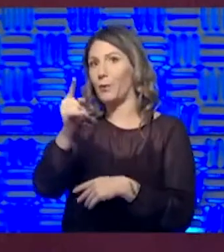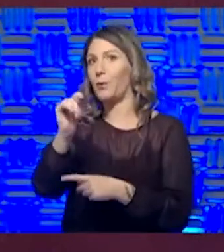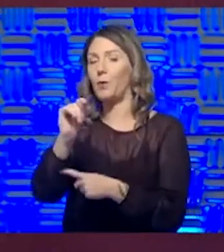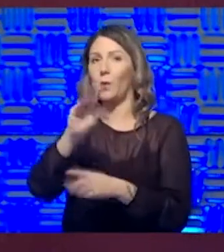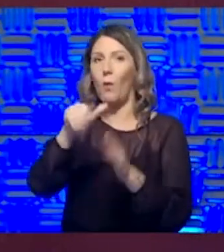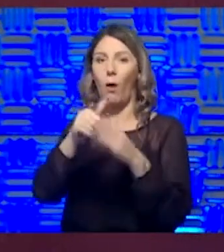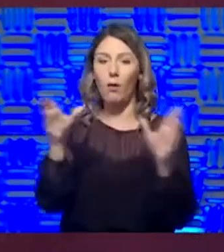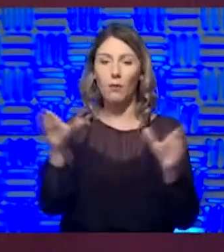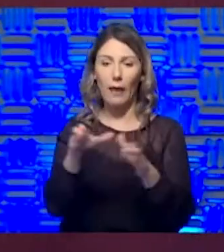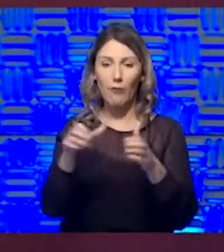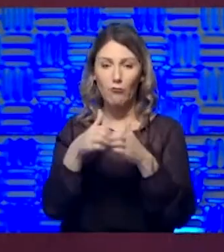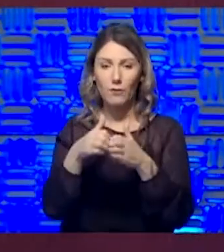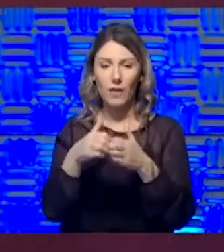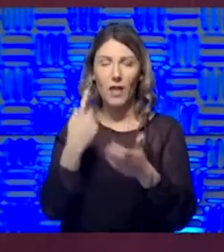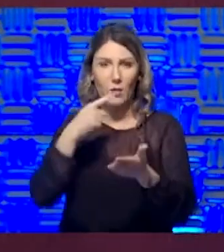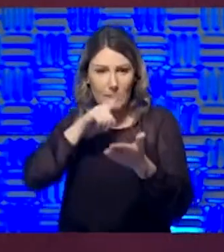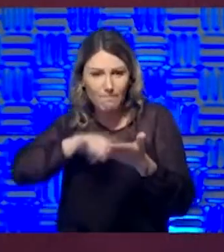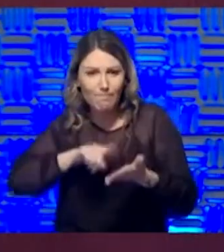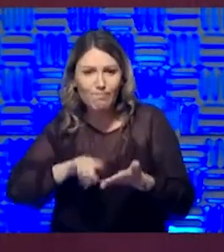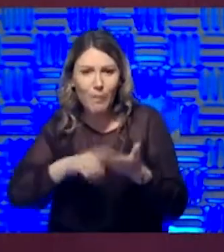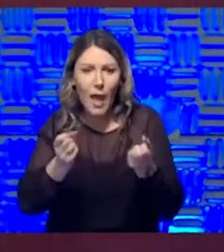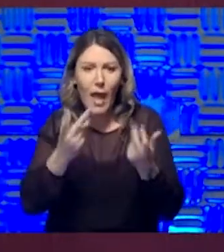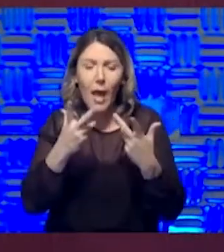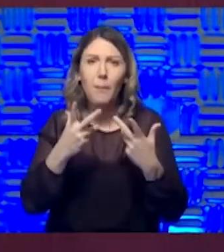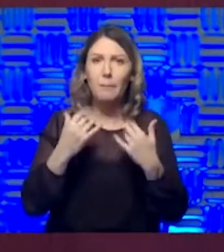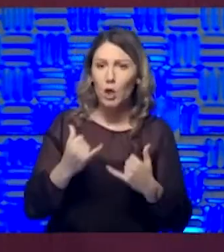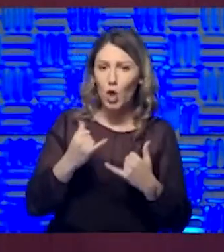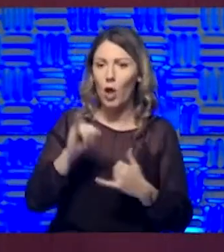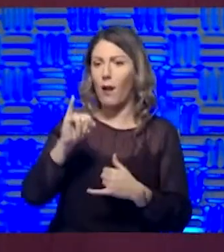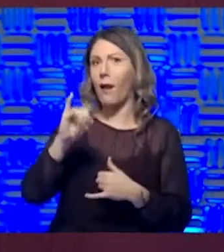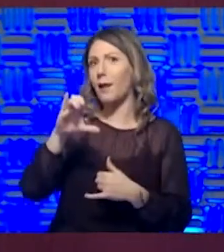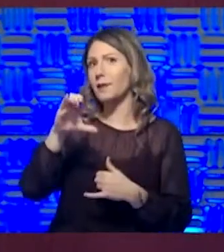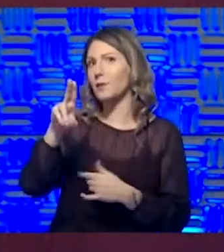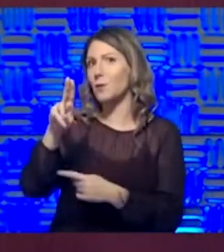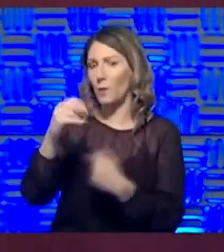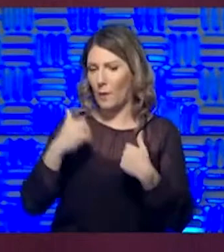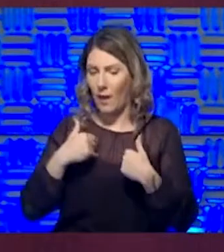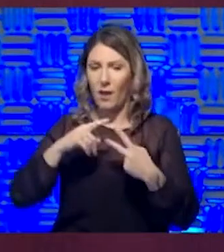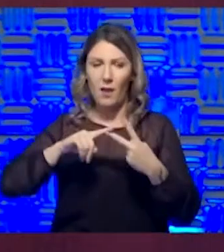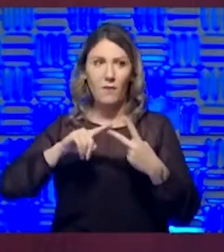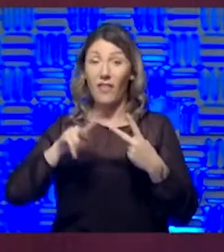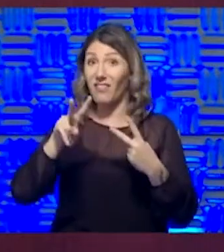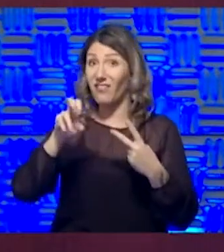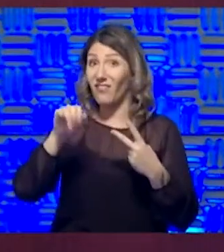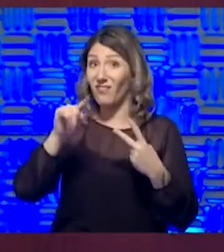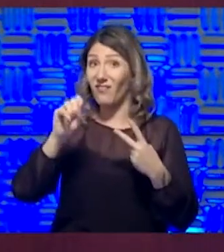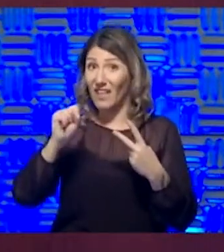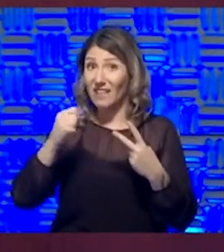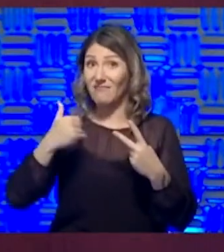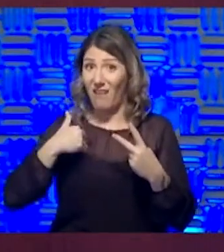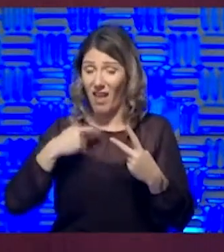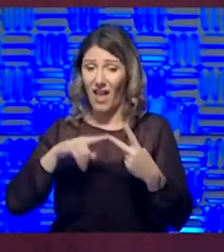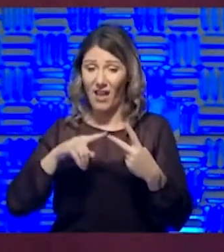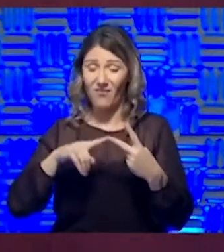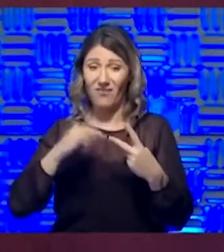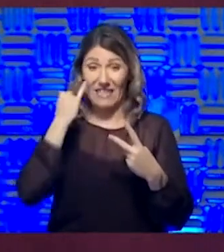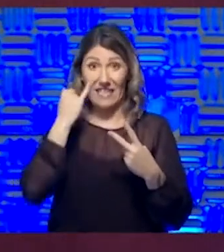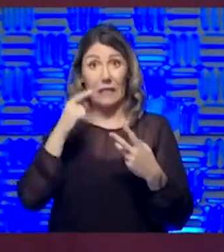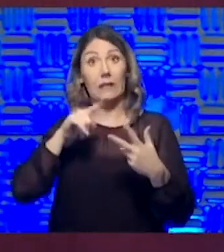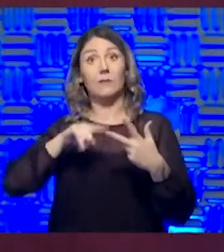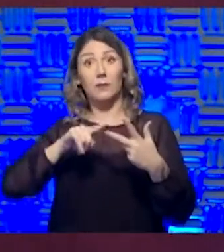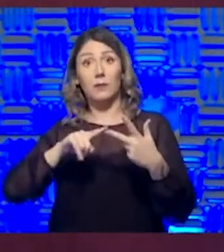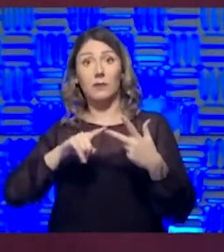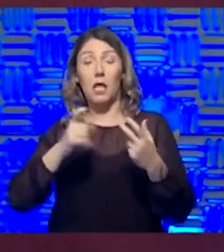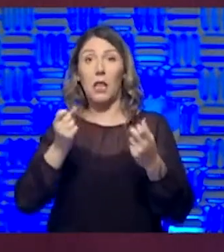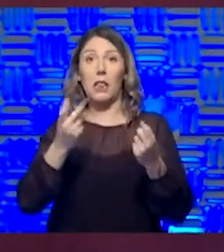And we looked at how many ICU beds we currently have, how many ventilators we currently have. And then if push comes to shove, if